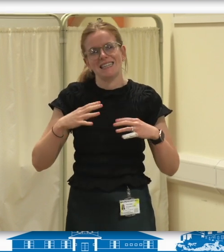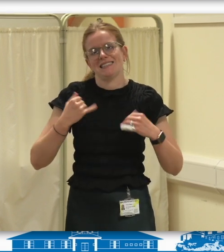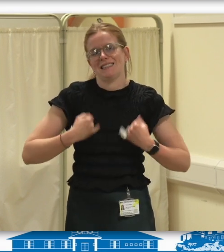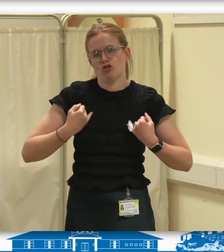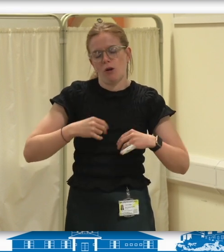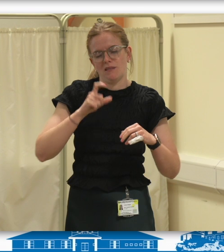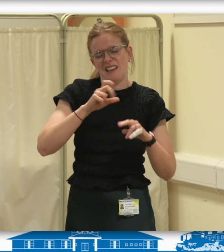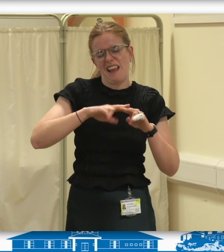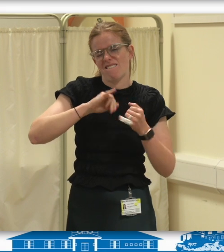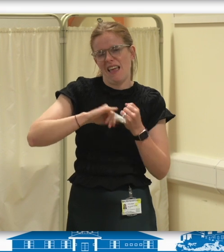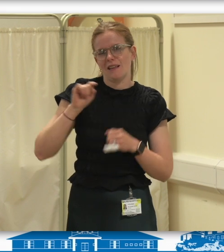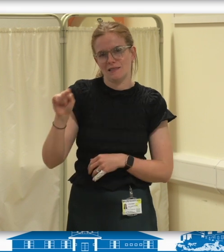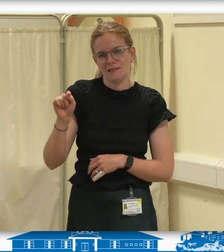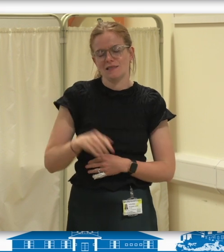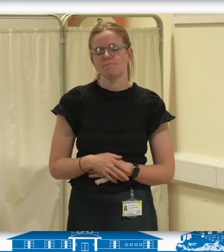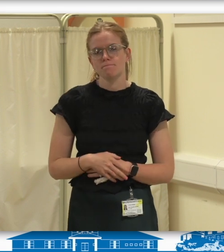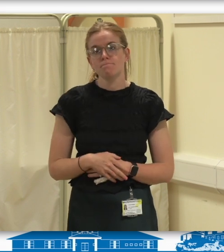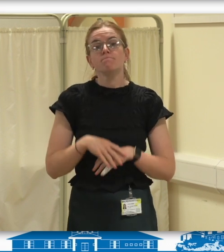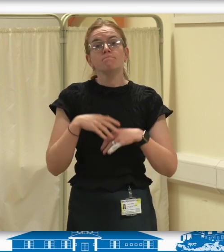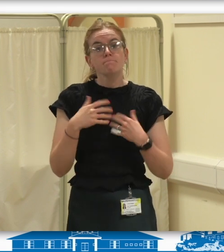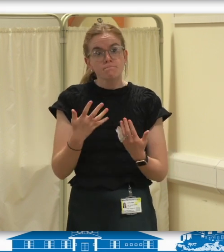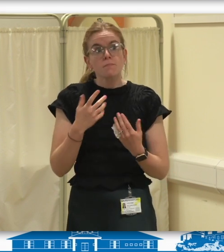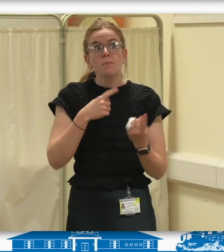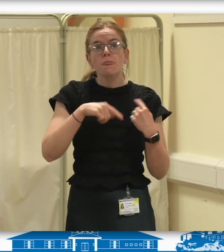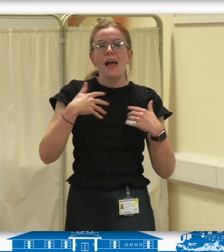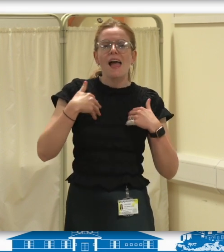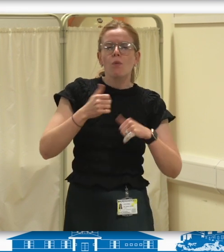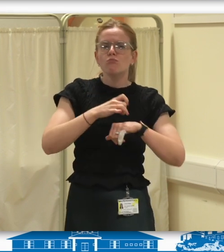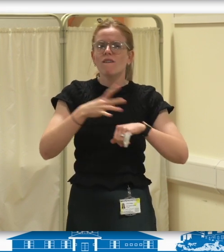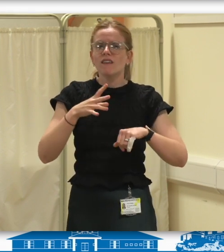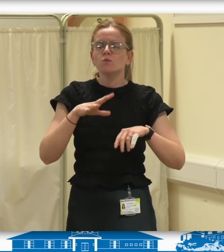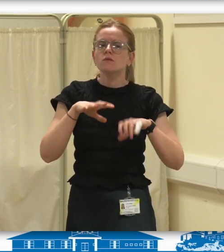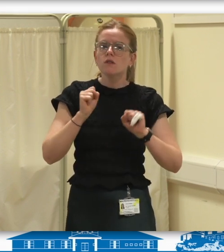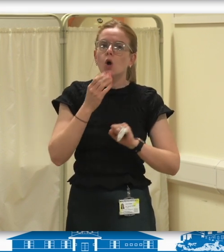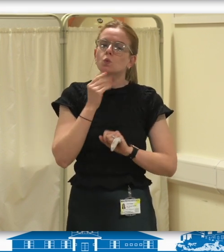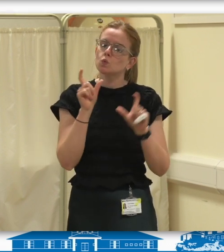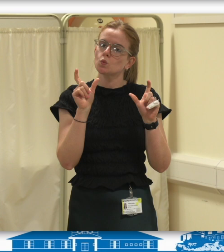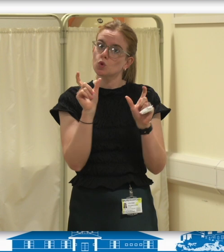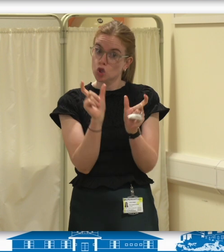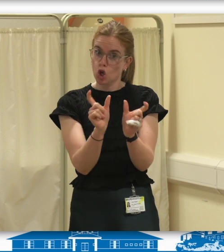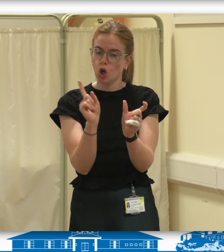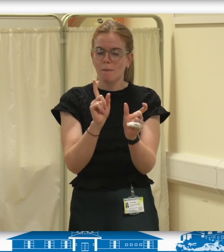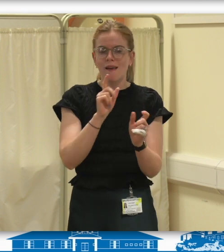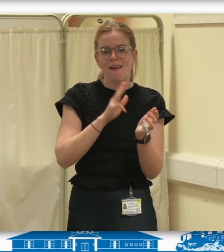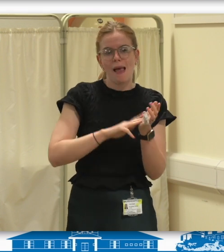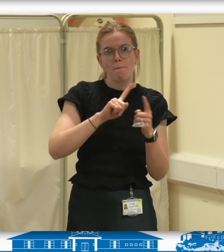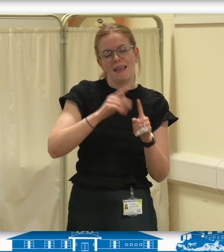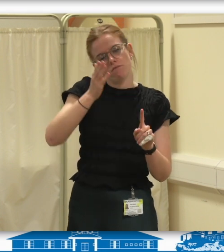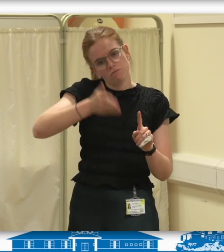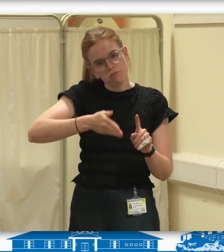gradually, health professionals began to use CFS stroke ME because chronic fatigue syndrome stroke